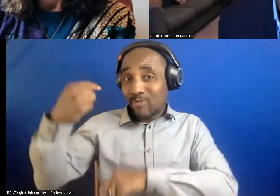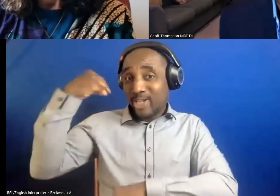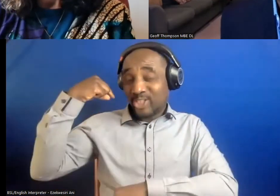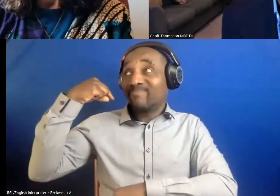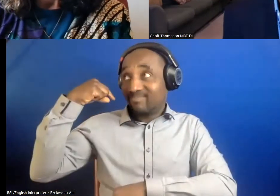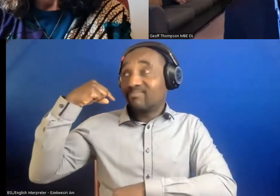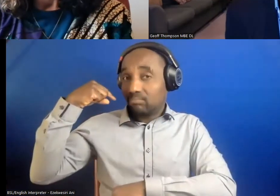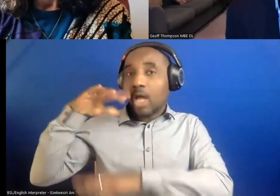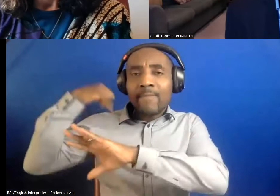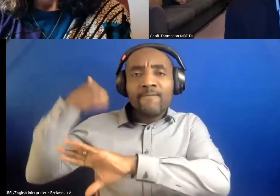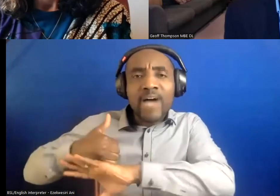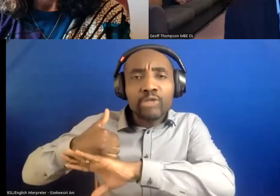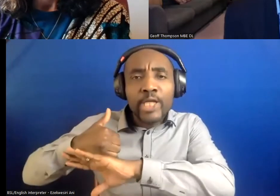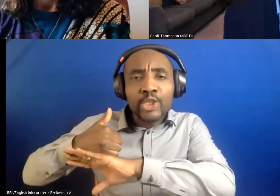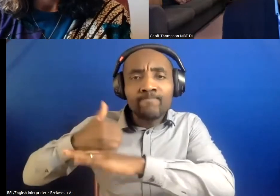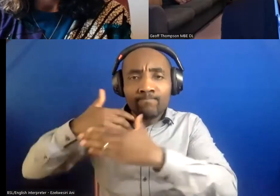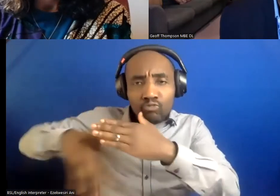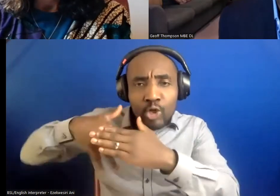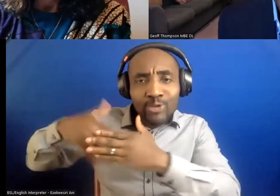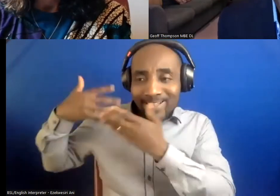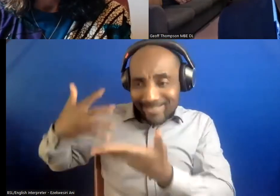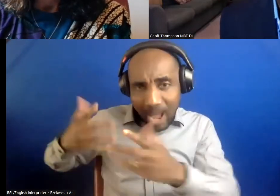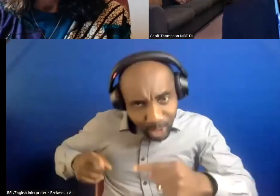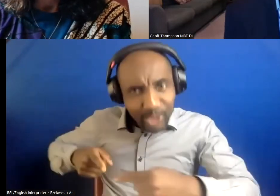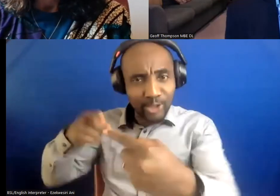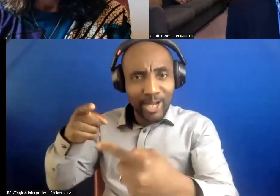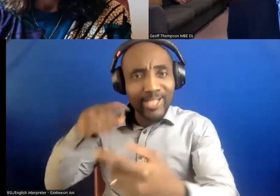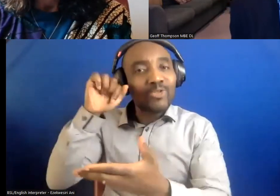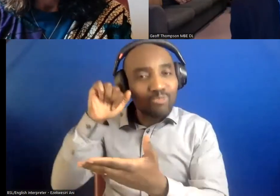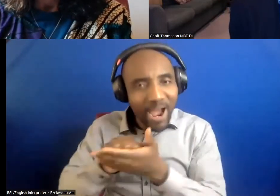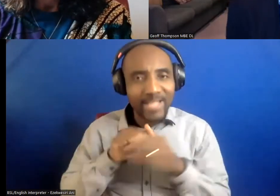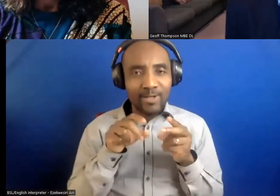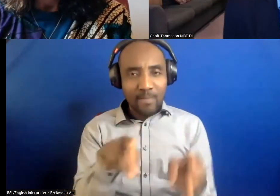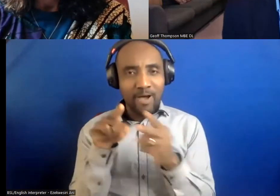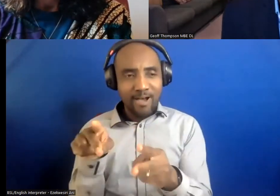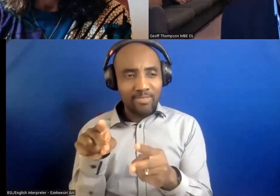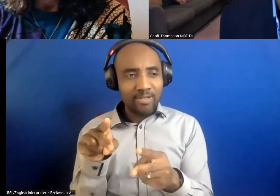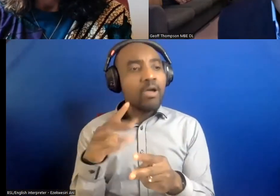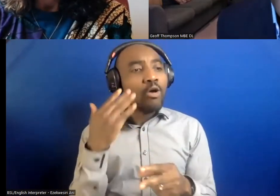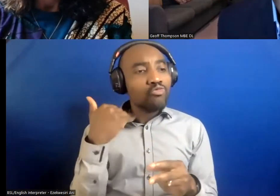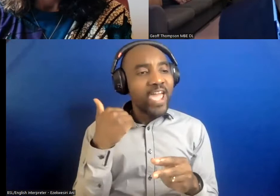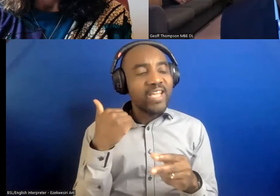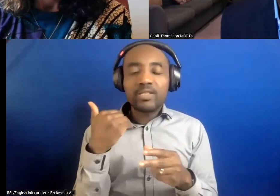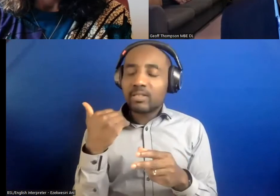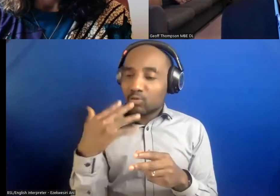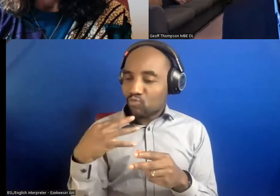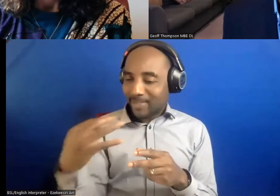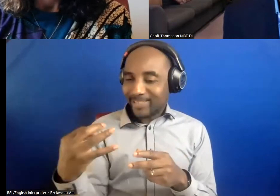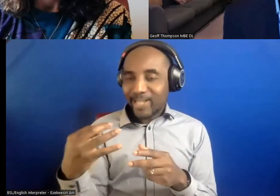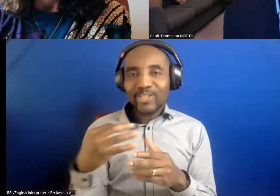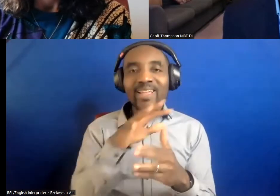the consistent ability to challenge in all the right and appropriate ways. And I think the Race Representation Index is an excellent